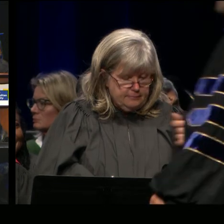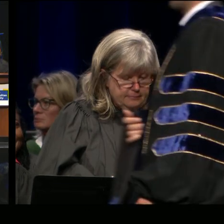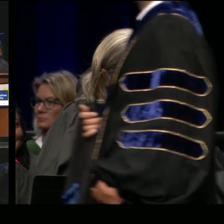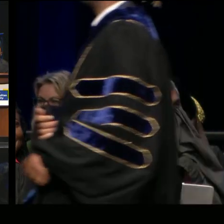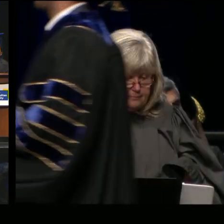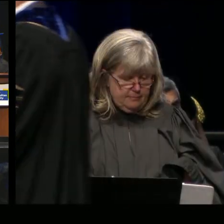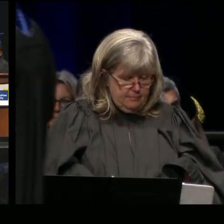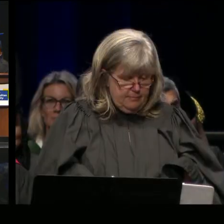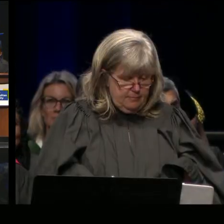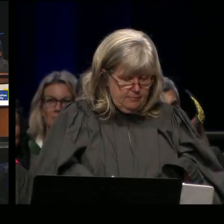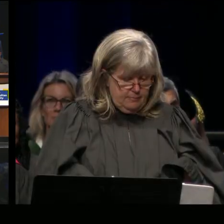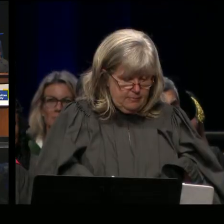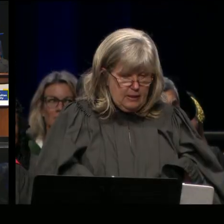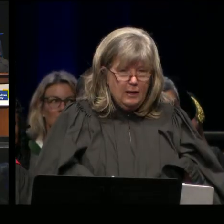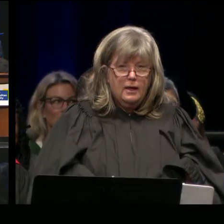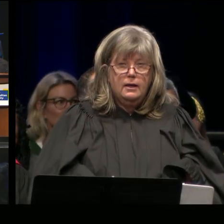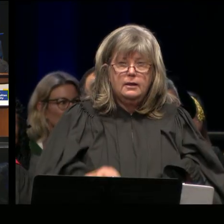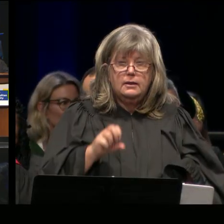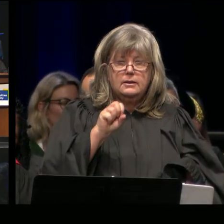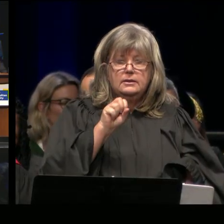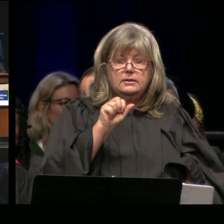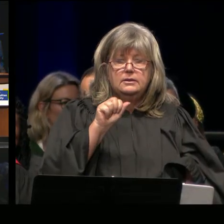Sajjad Rostami Sani.